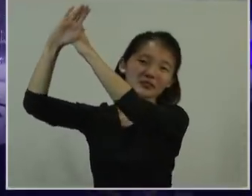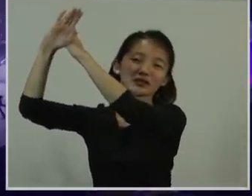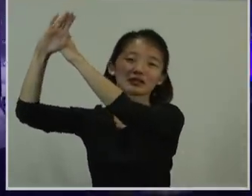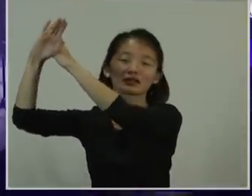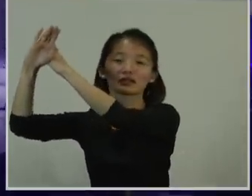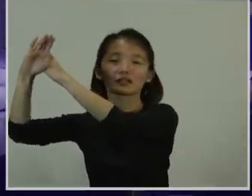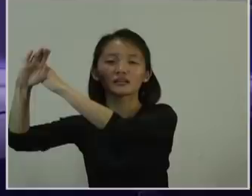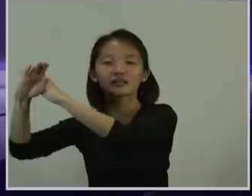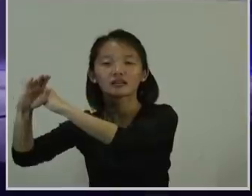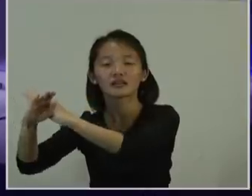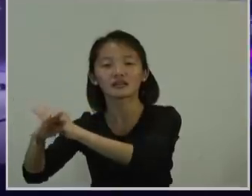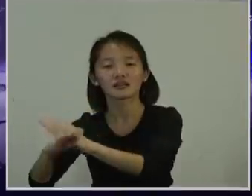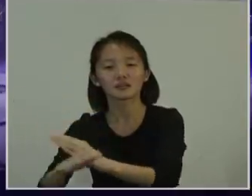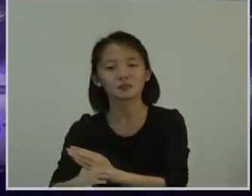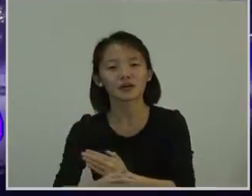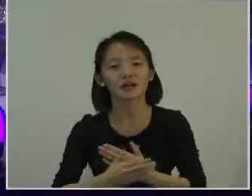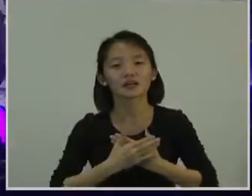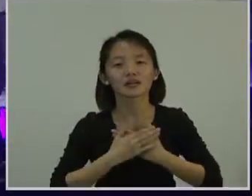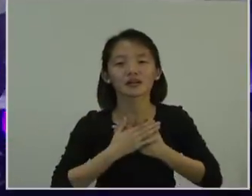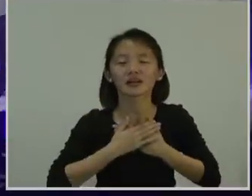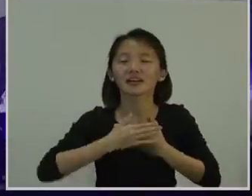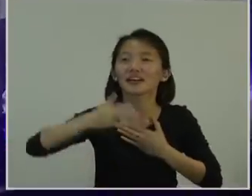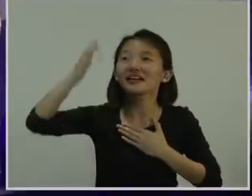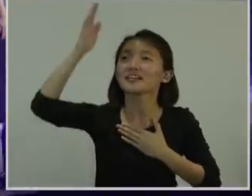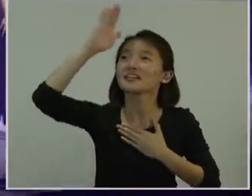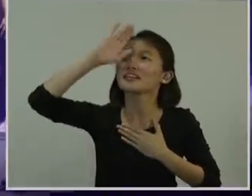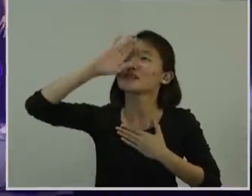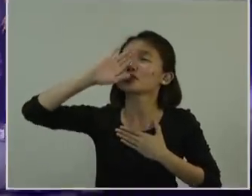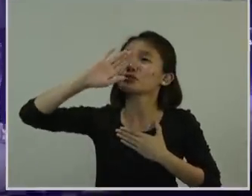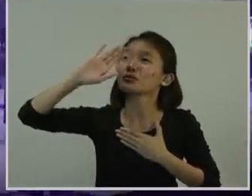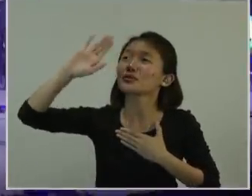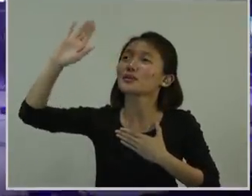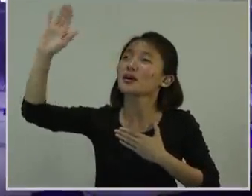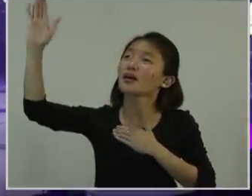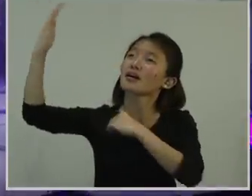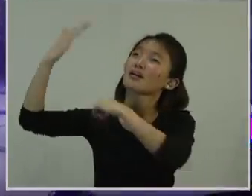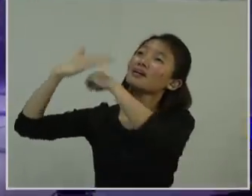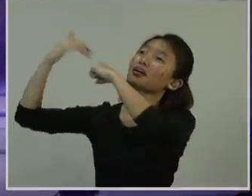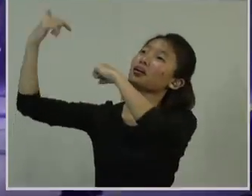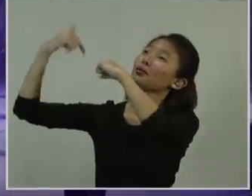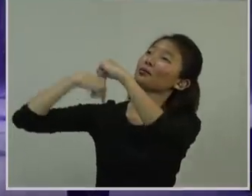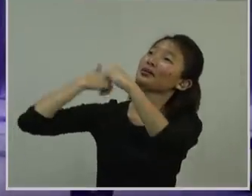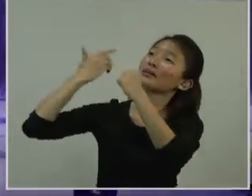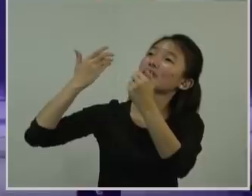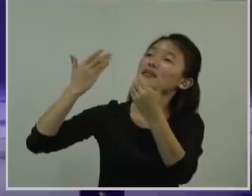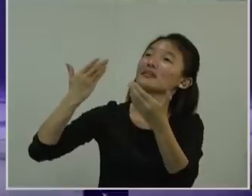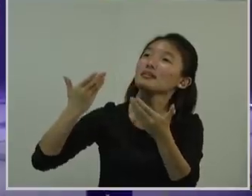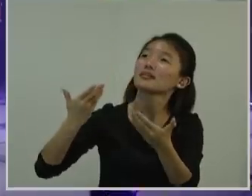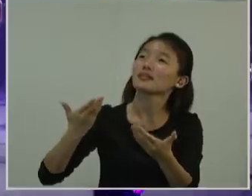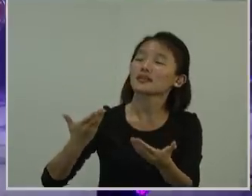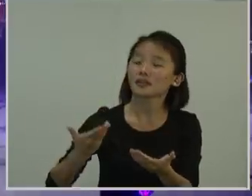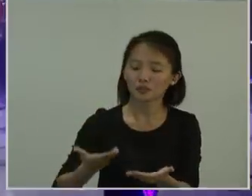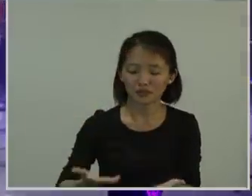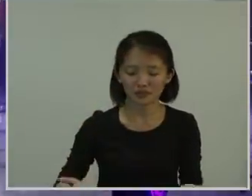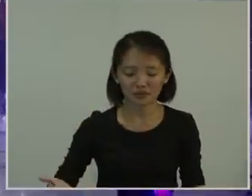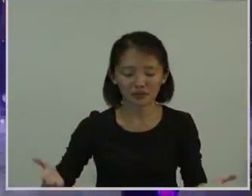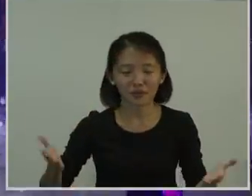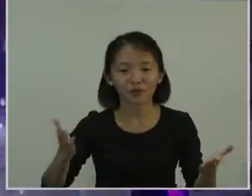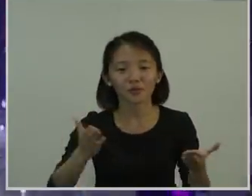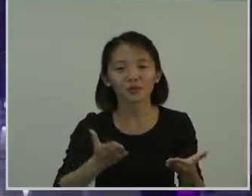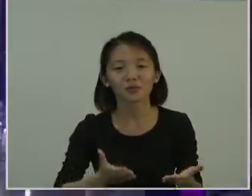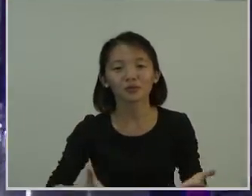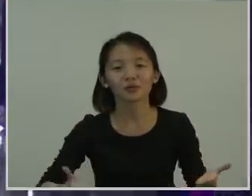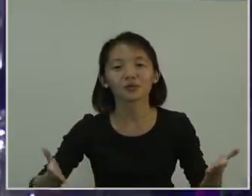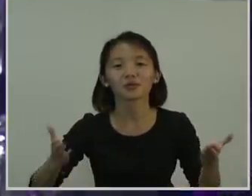shine. My God, who called me here